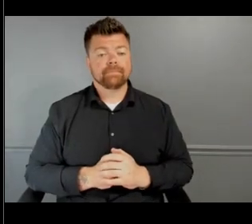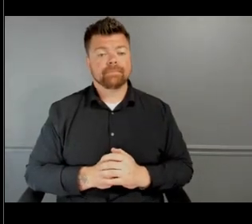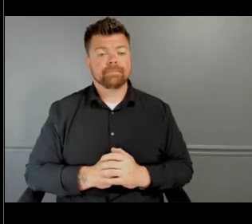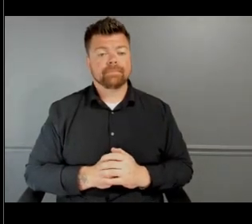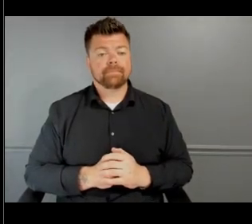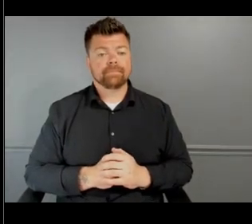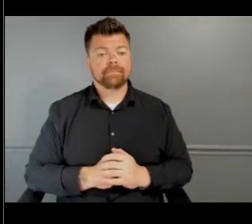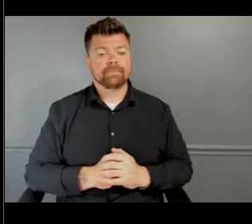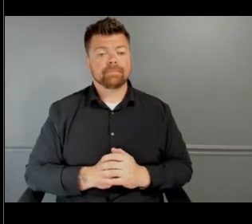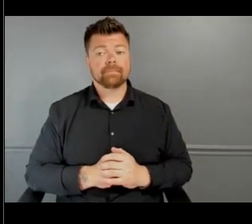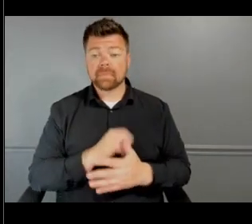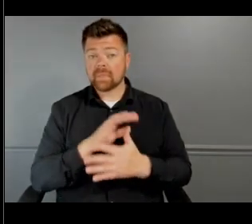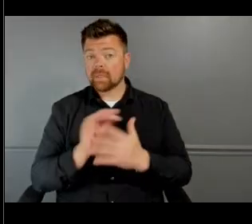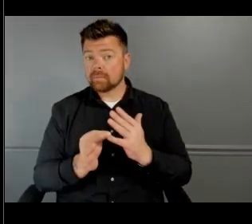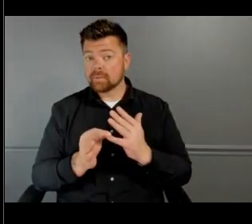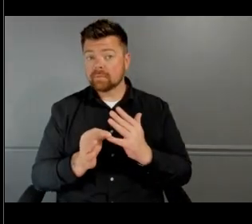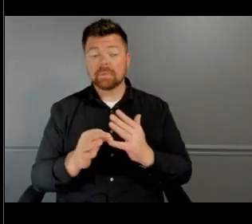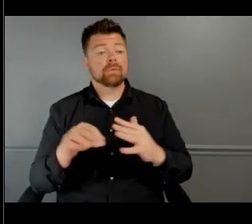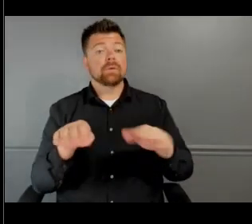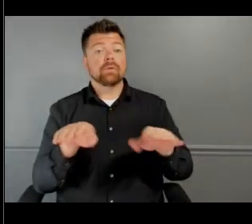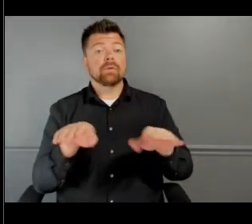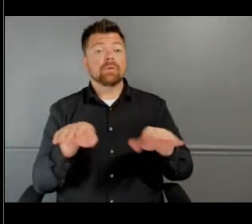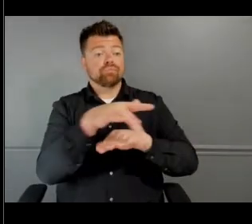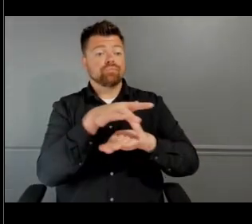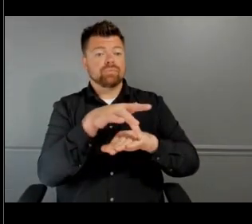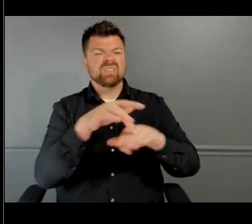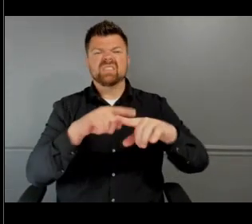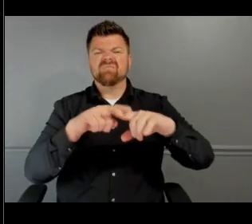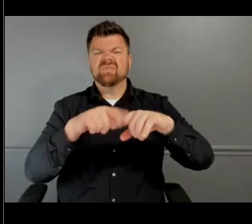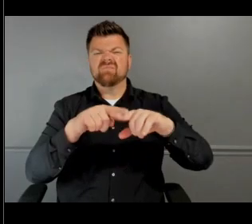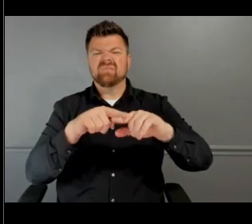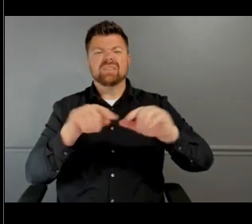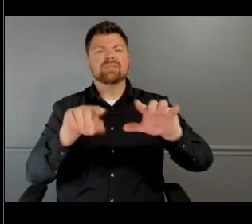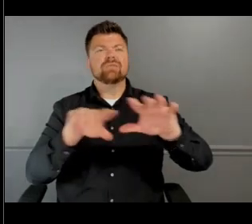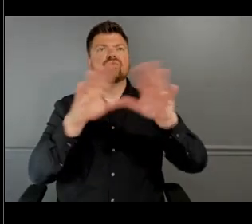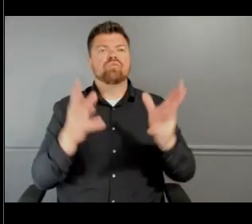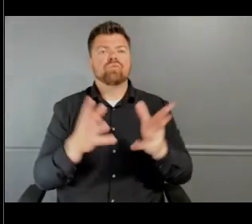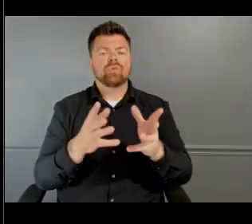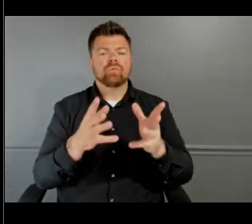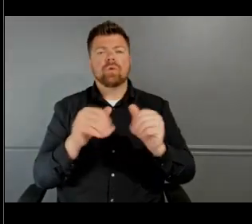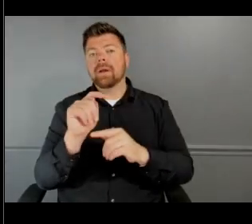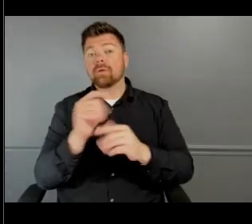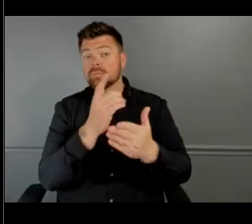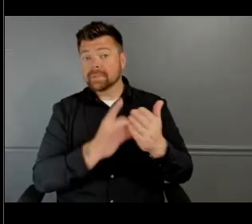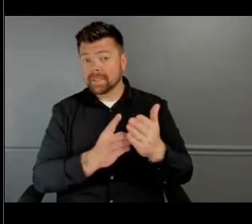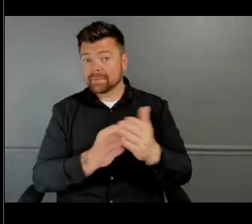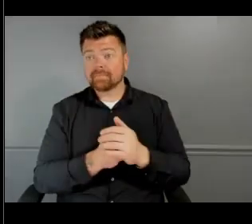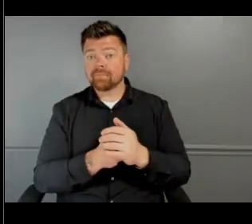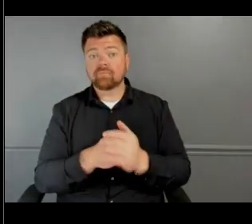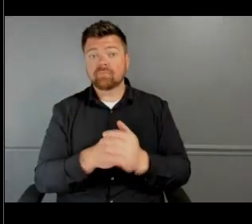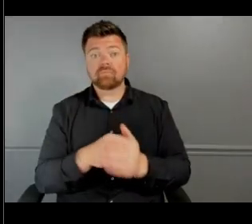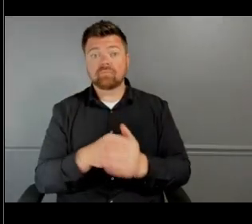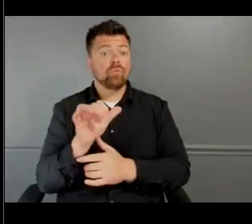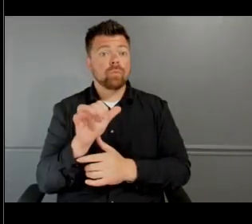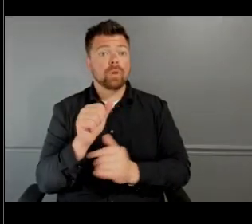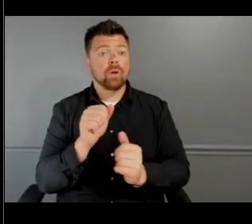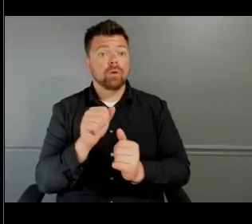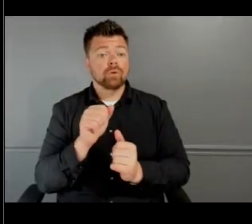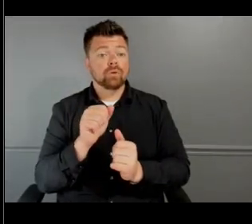The choice of clear floor space will depend on the overall bathroom design and the direction